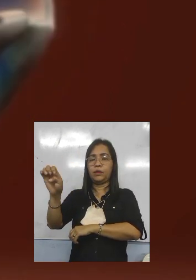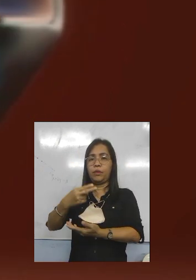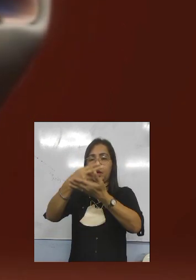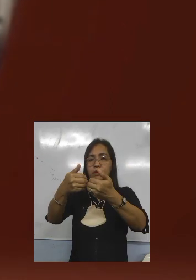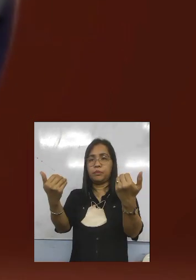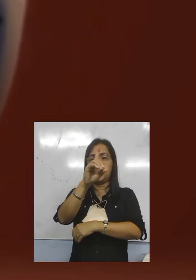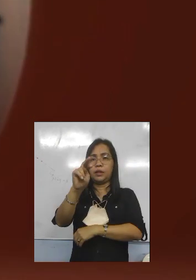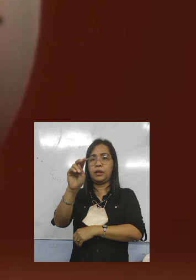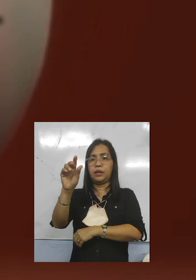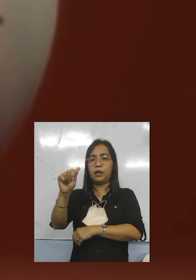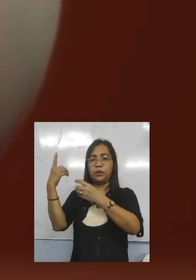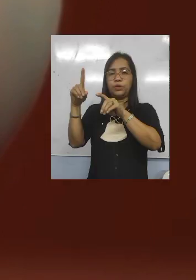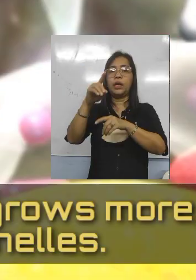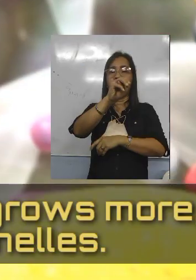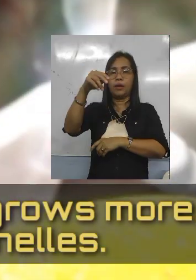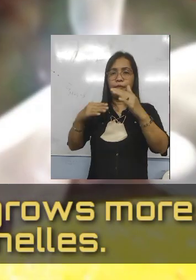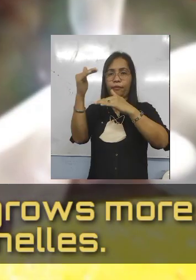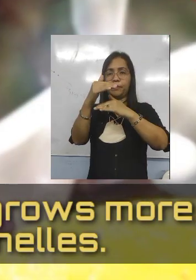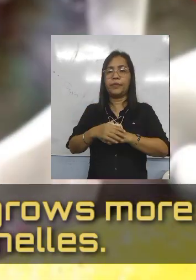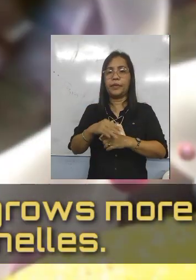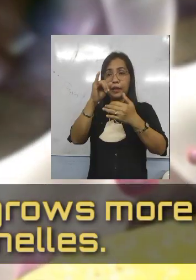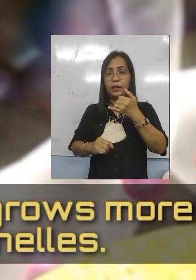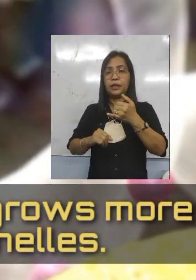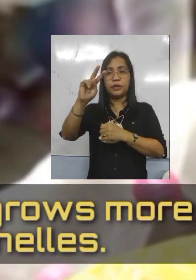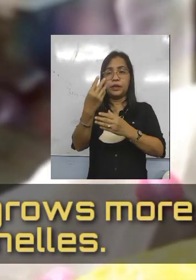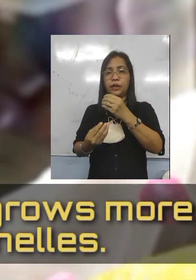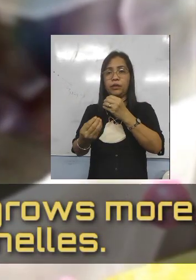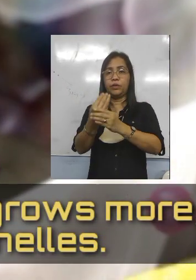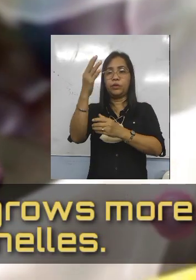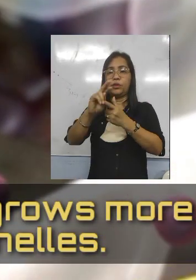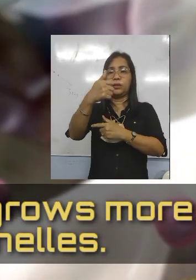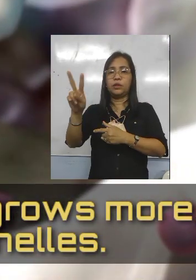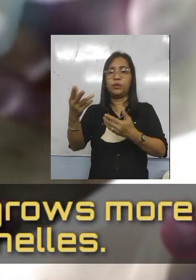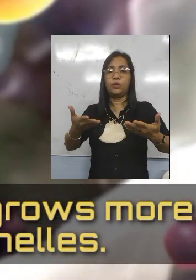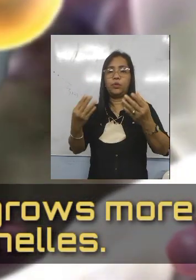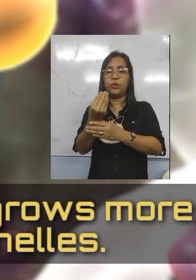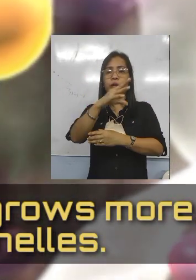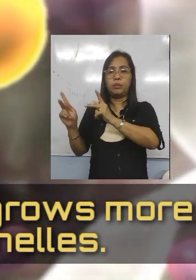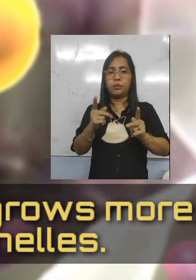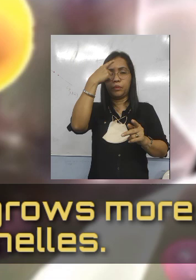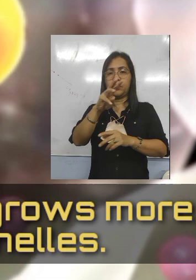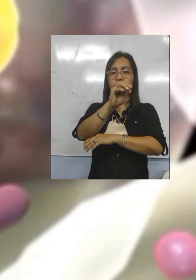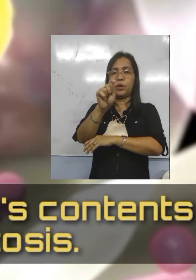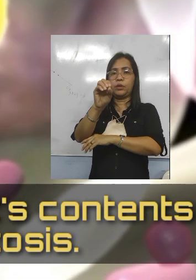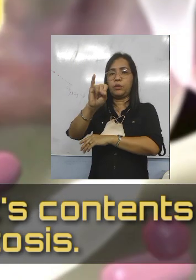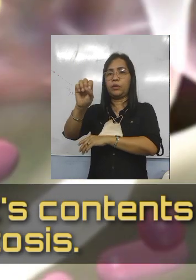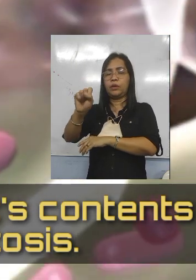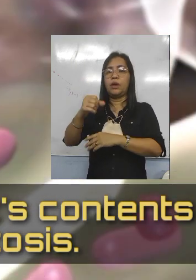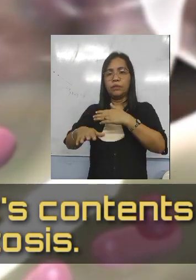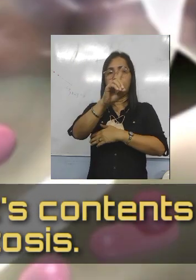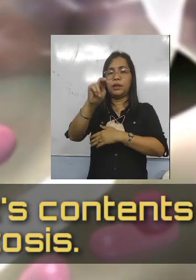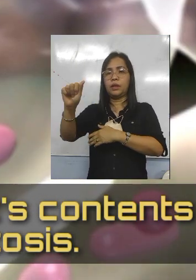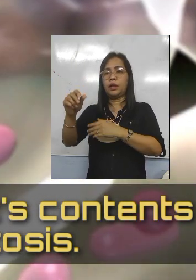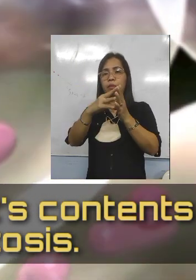mitotic or M phase. During the gap phase, the cells grow more, make proteins and organelles,